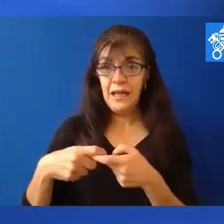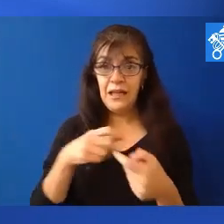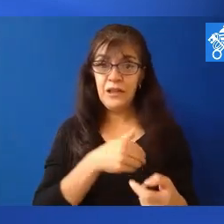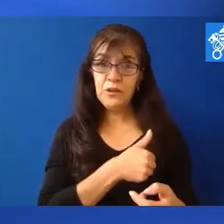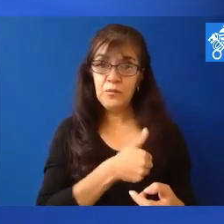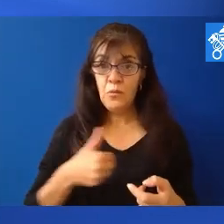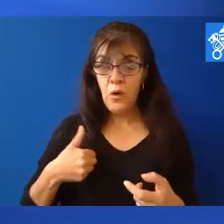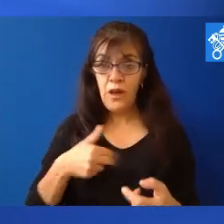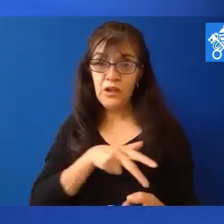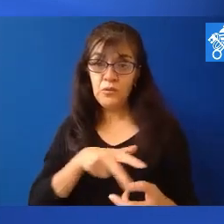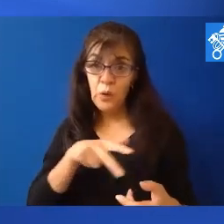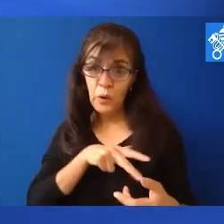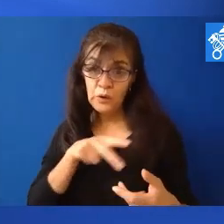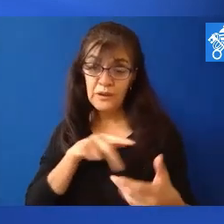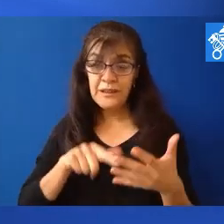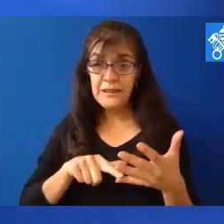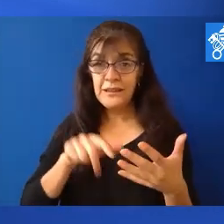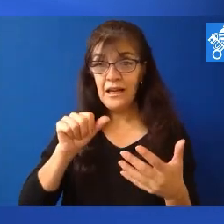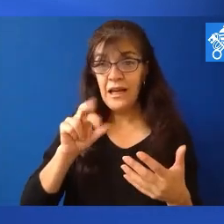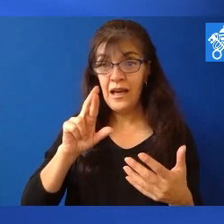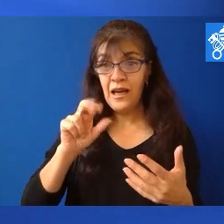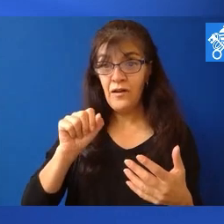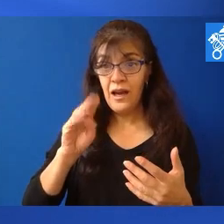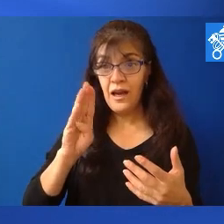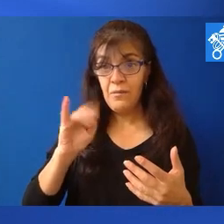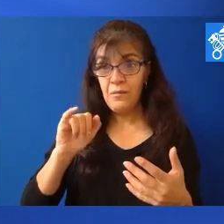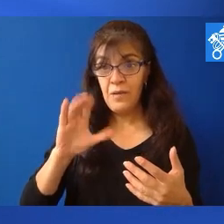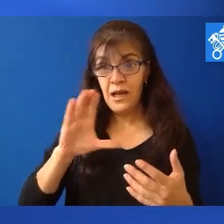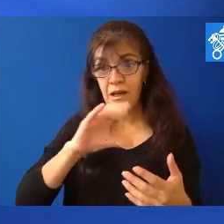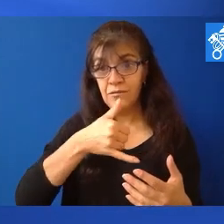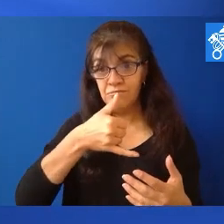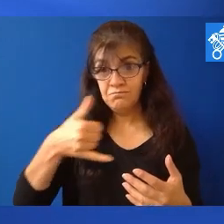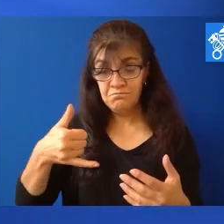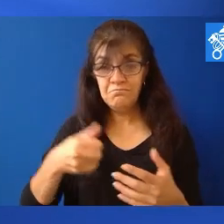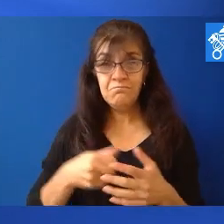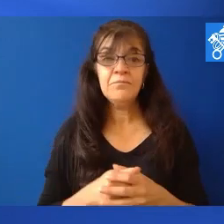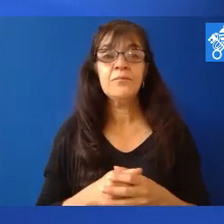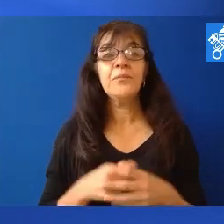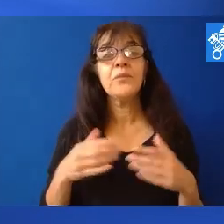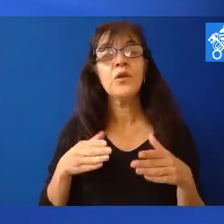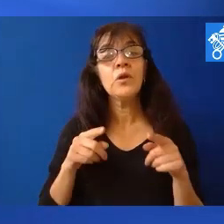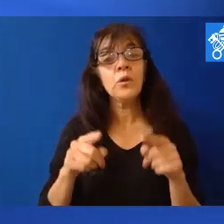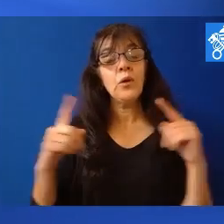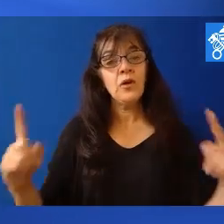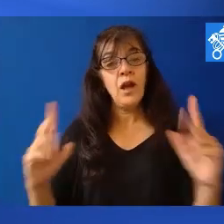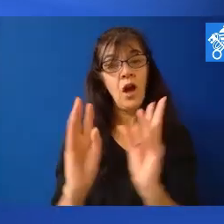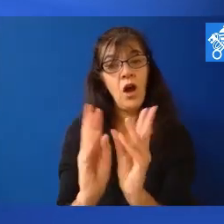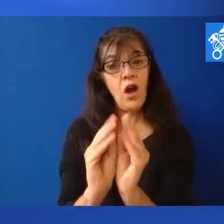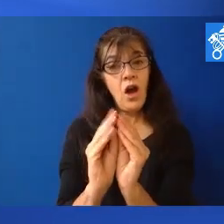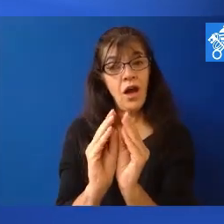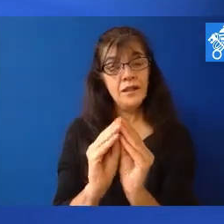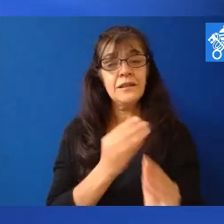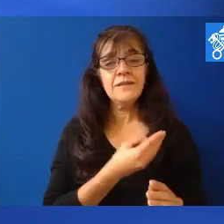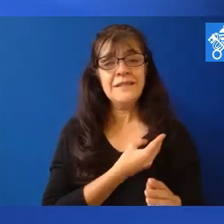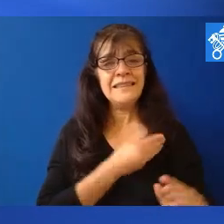German language, Spanish, Polish, Portuguese, and Arabic. And during the audience, the